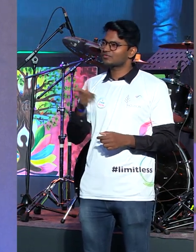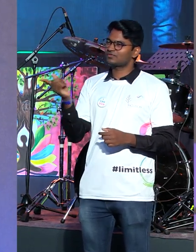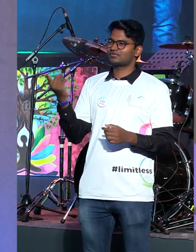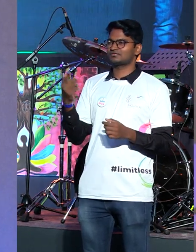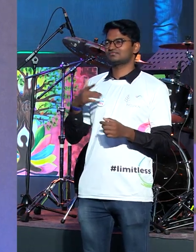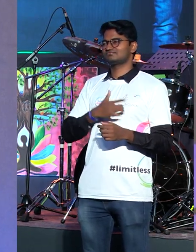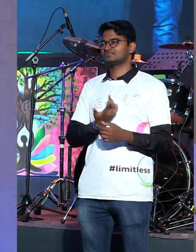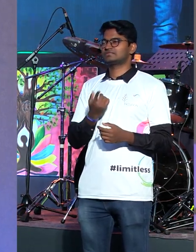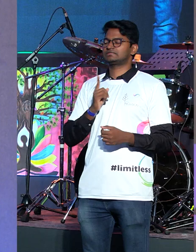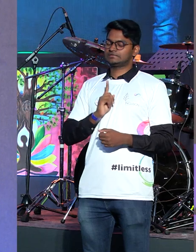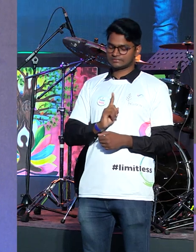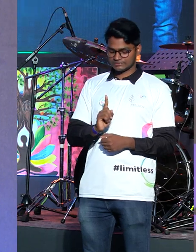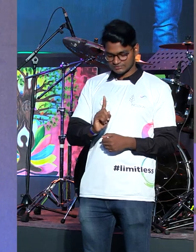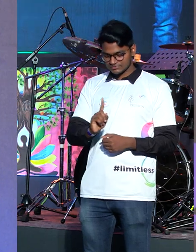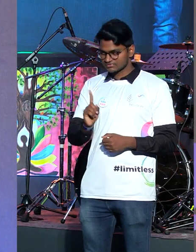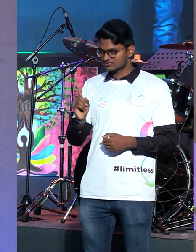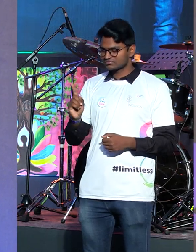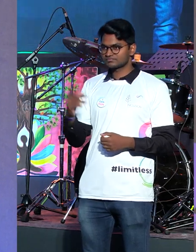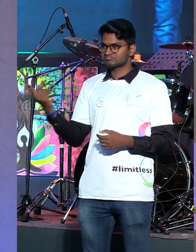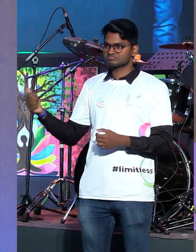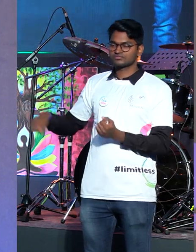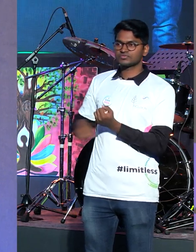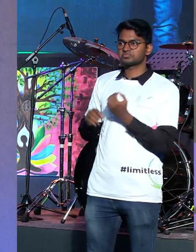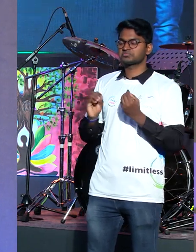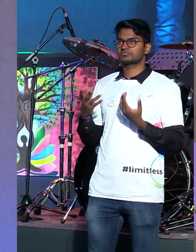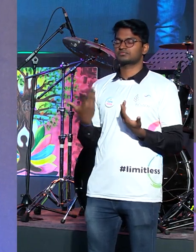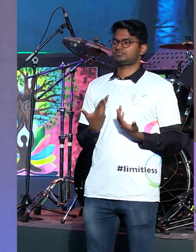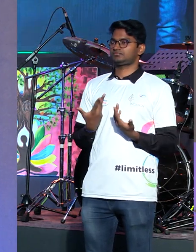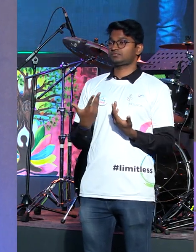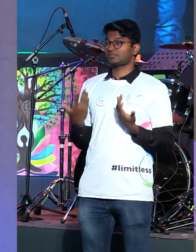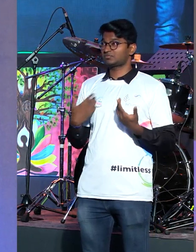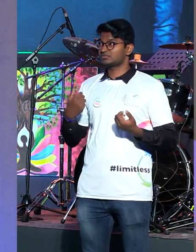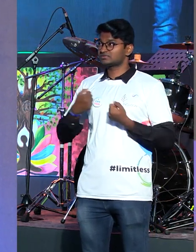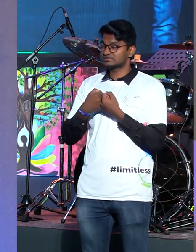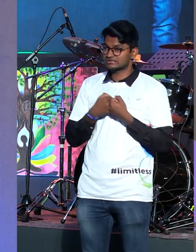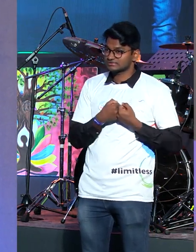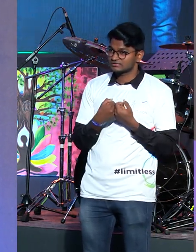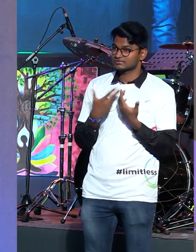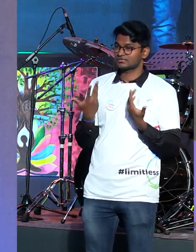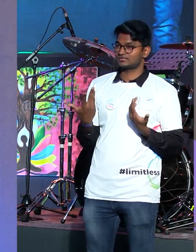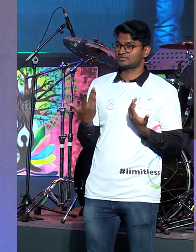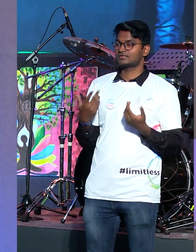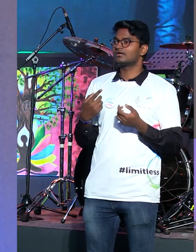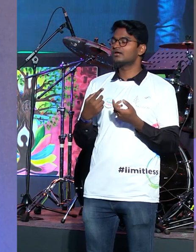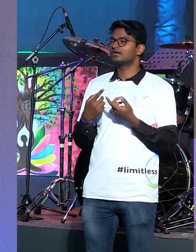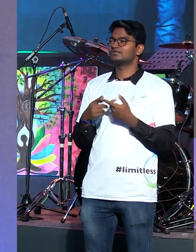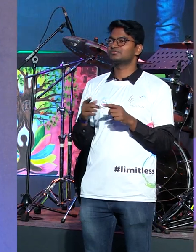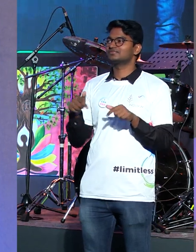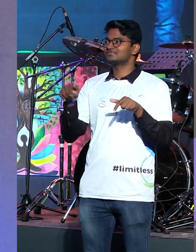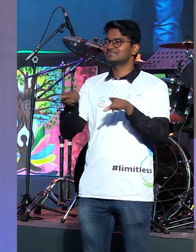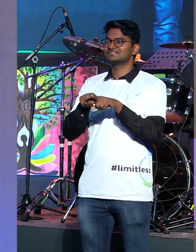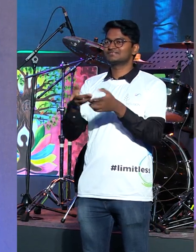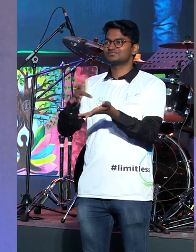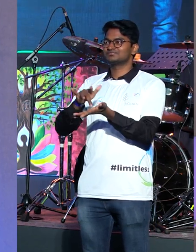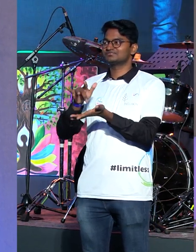different circumstances. We feel nobody understands us. We feel that our struggles are unique. But when you come to a place like this, I think